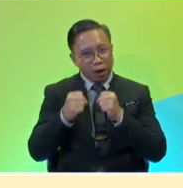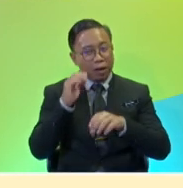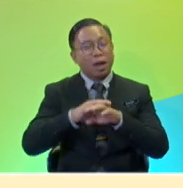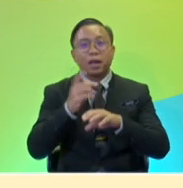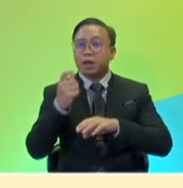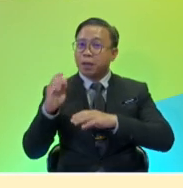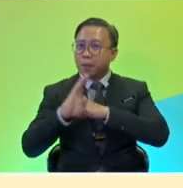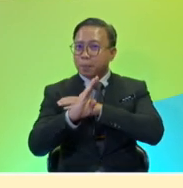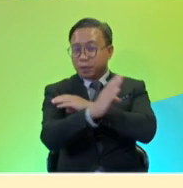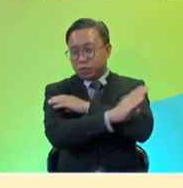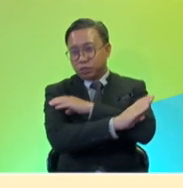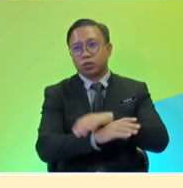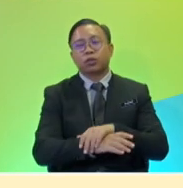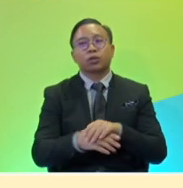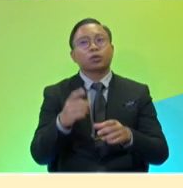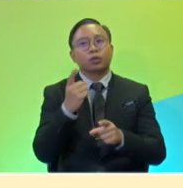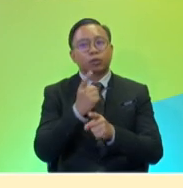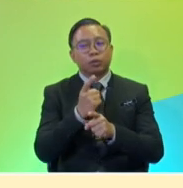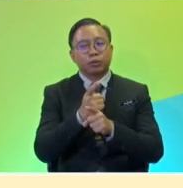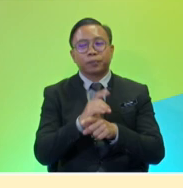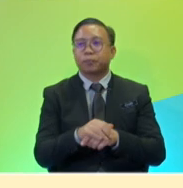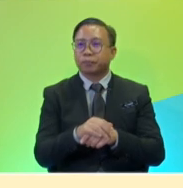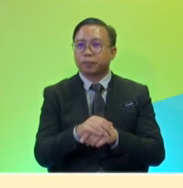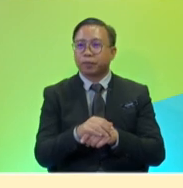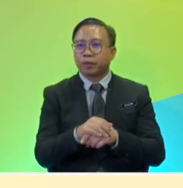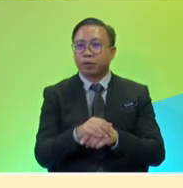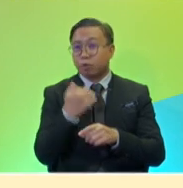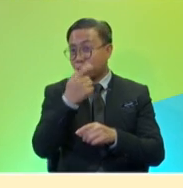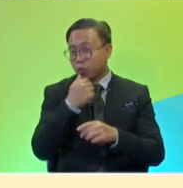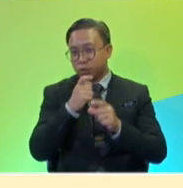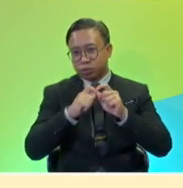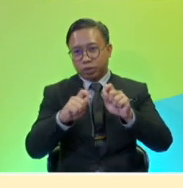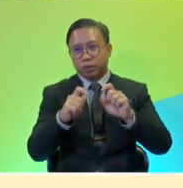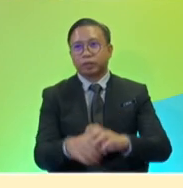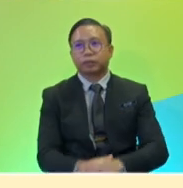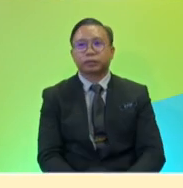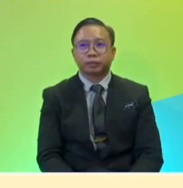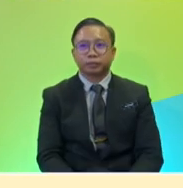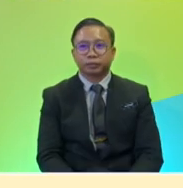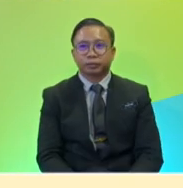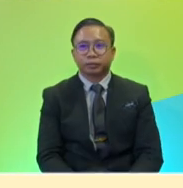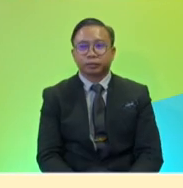right? Okay, good. Well done. Okay, anyone else who would like to try?